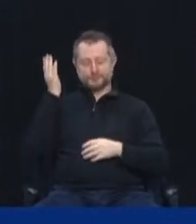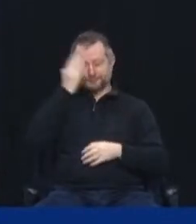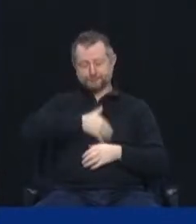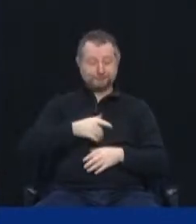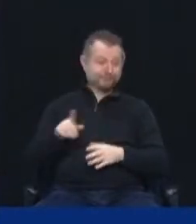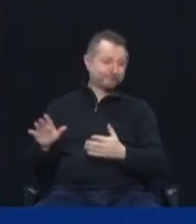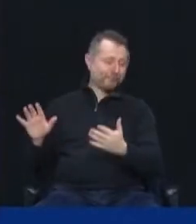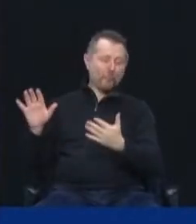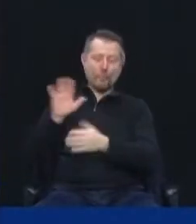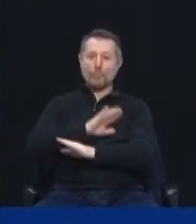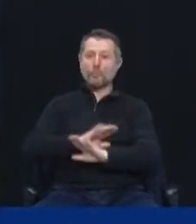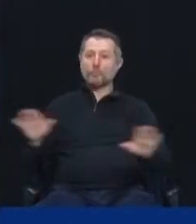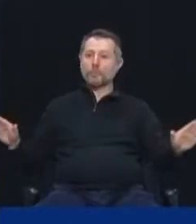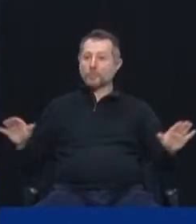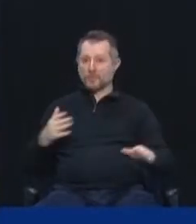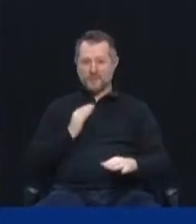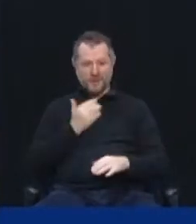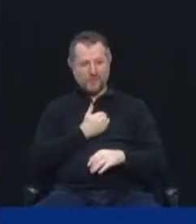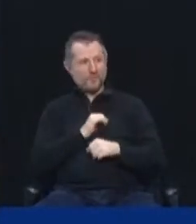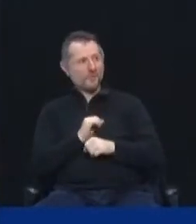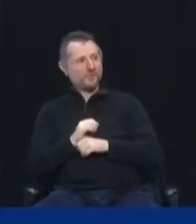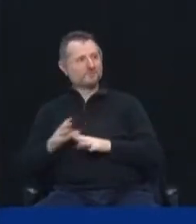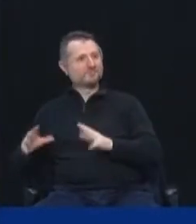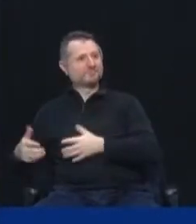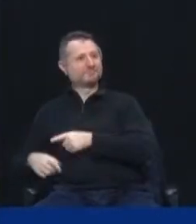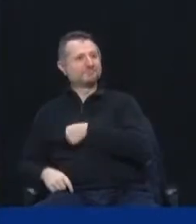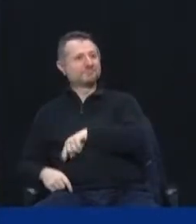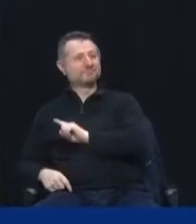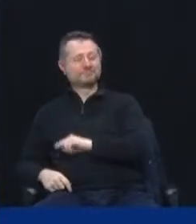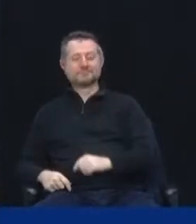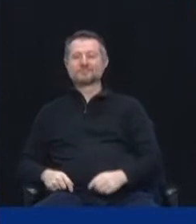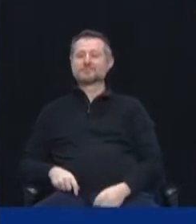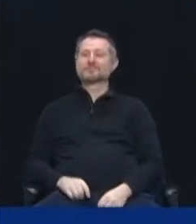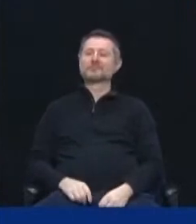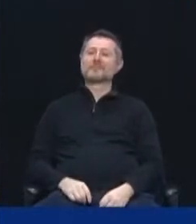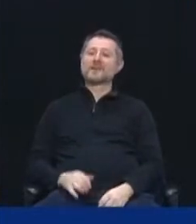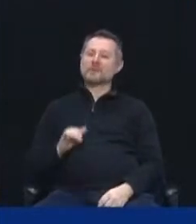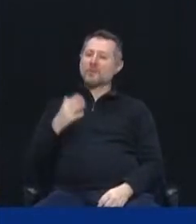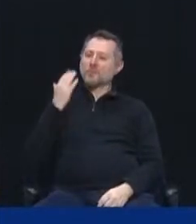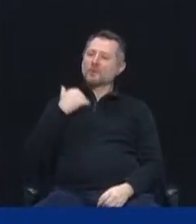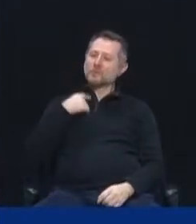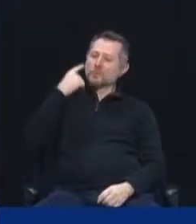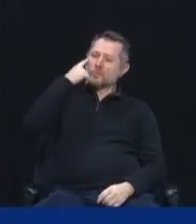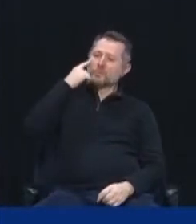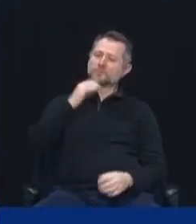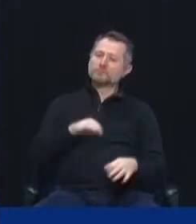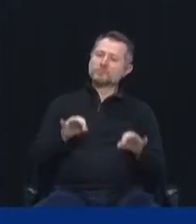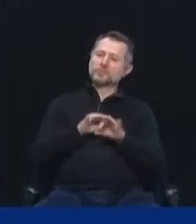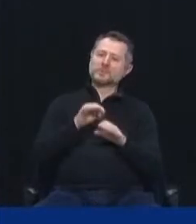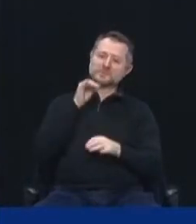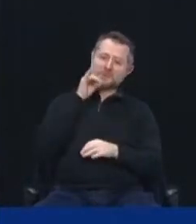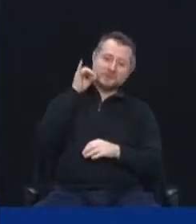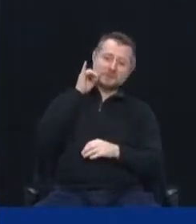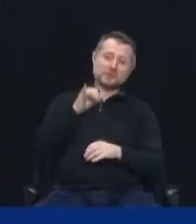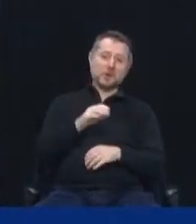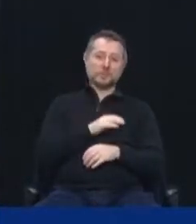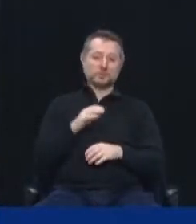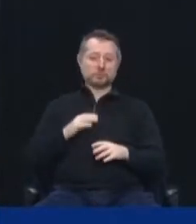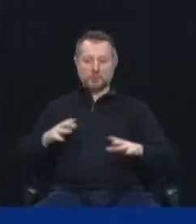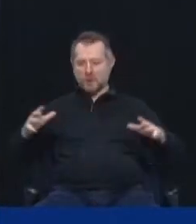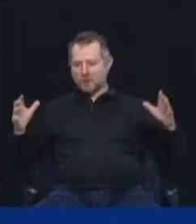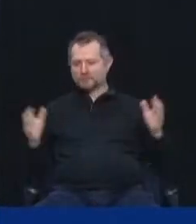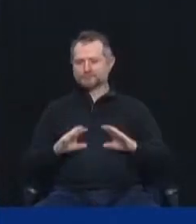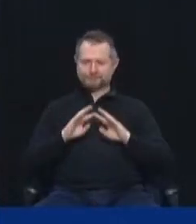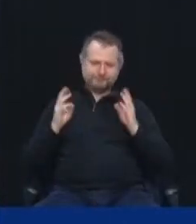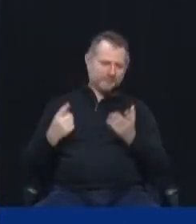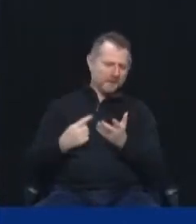underappreciated. And that's why I thought it was so important yesterday when the commission met, because